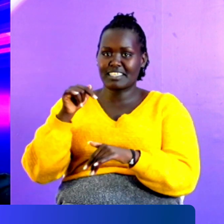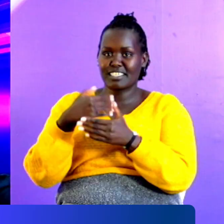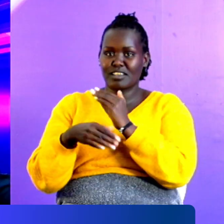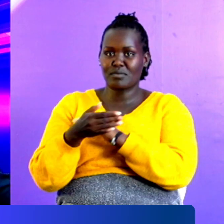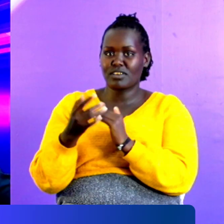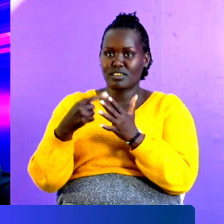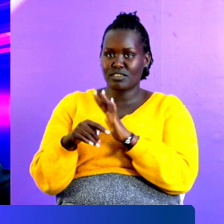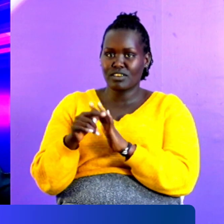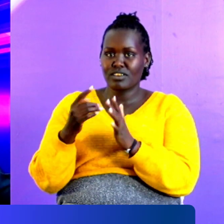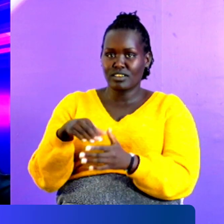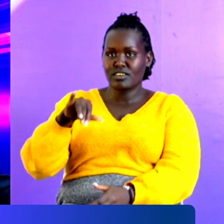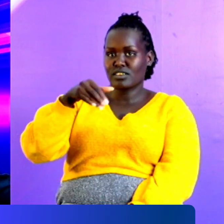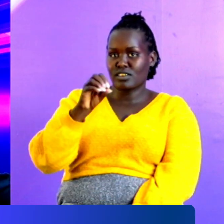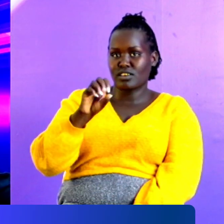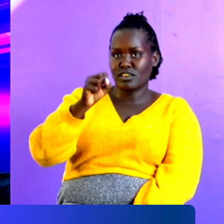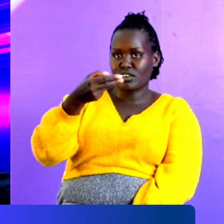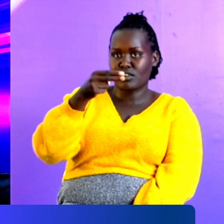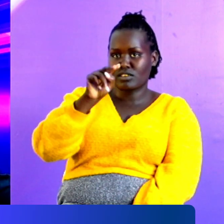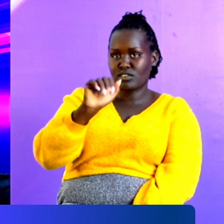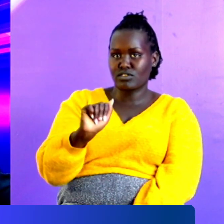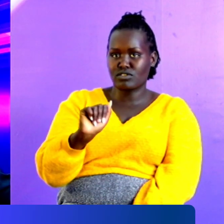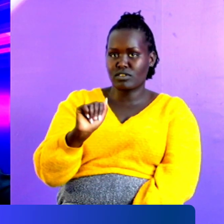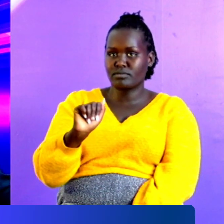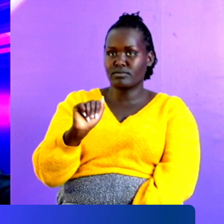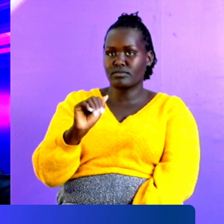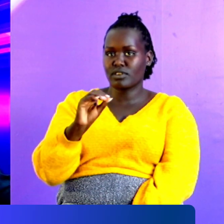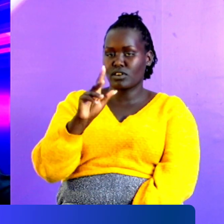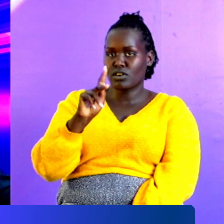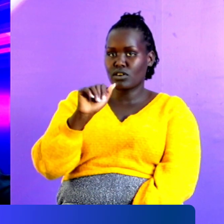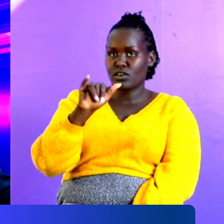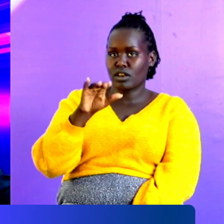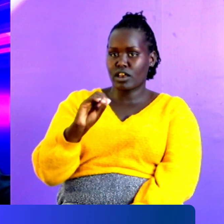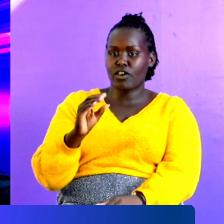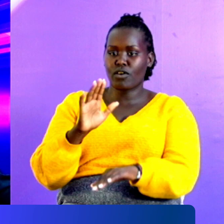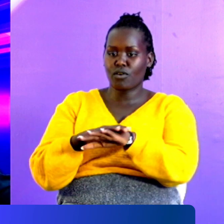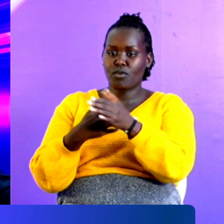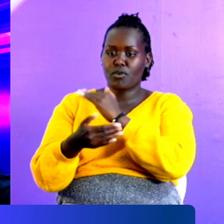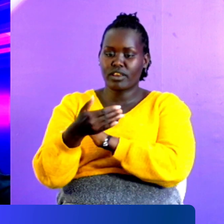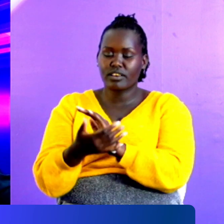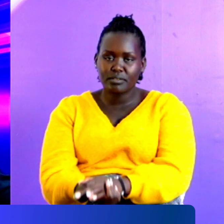this morning, the brilliant Joshua Okayo. Thank Good you morning. so much. Thank you.